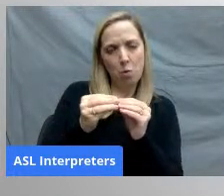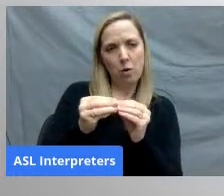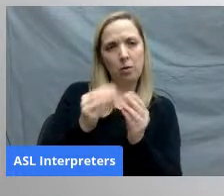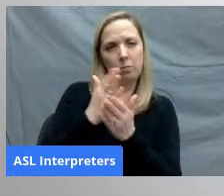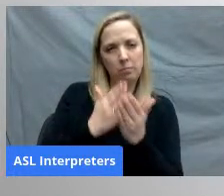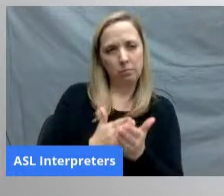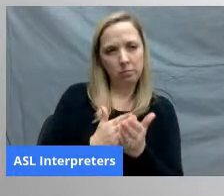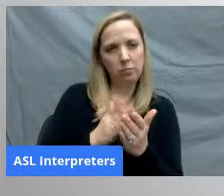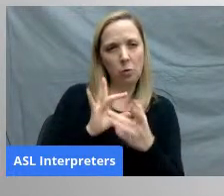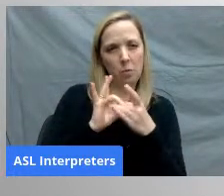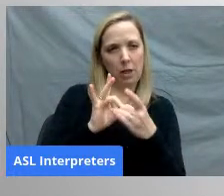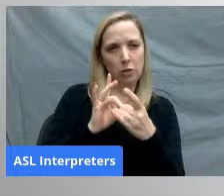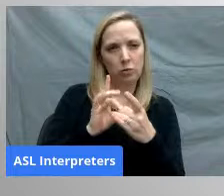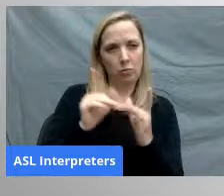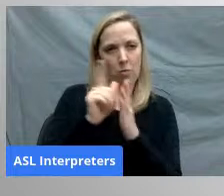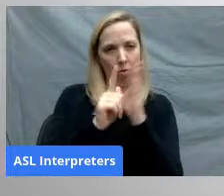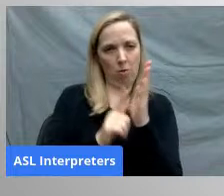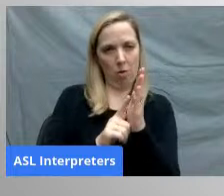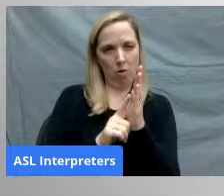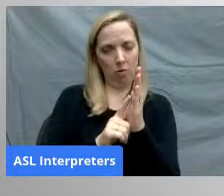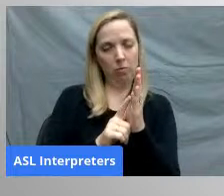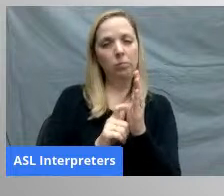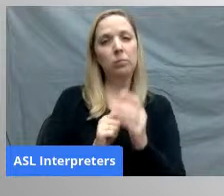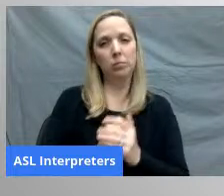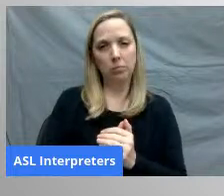primarily that there's a